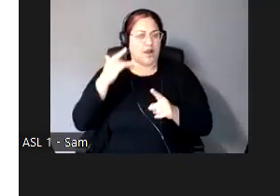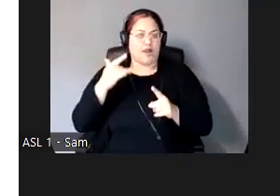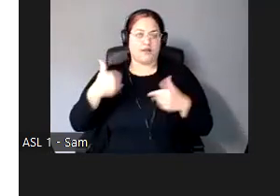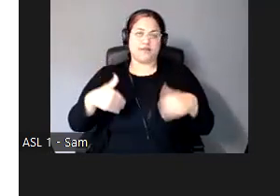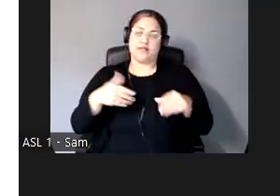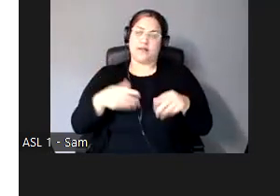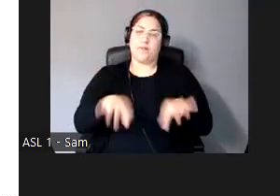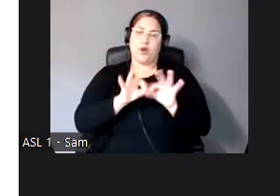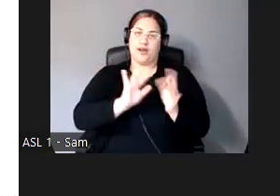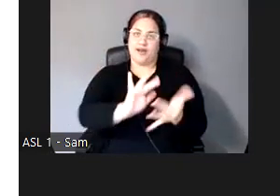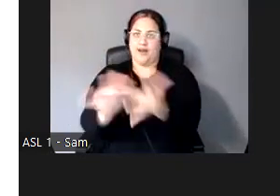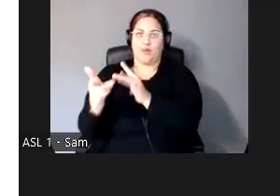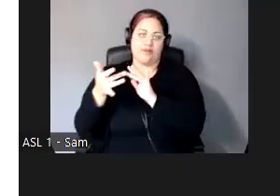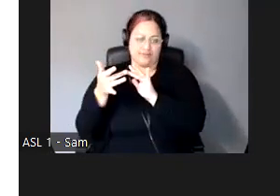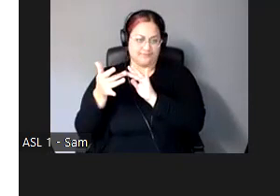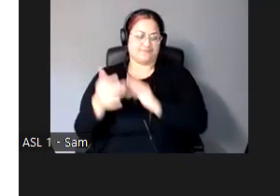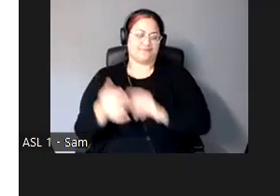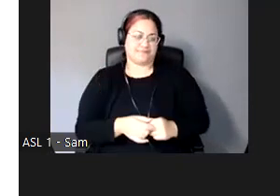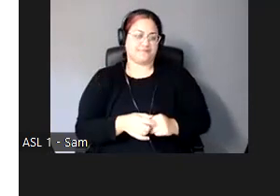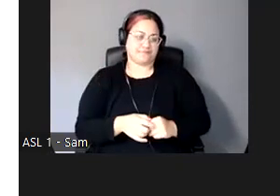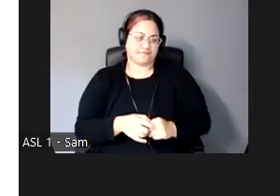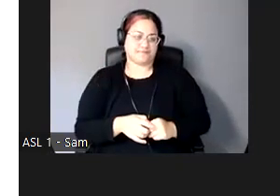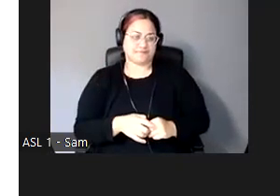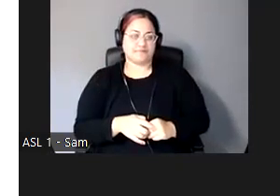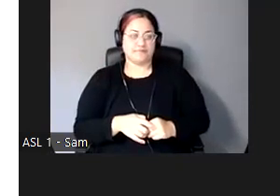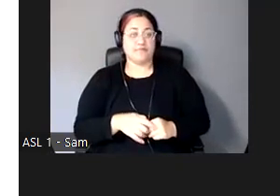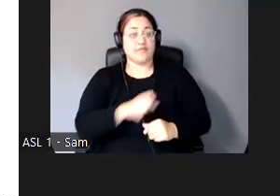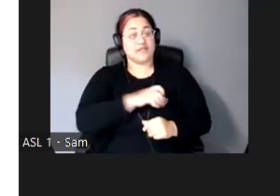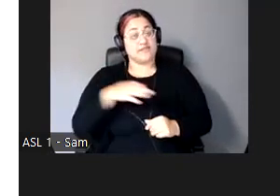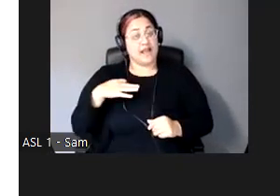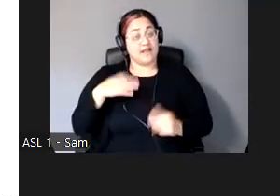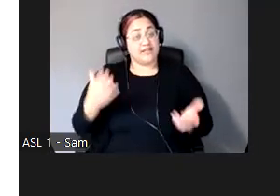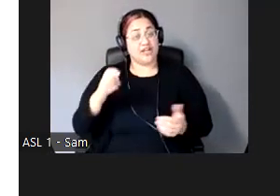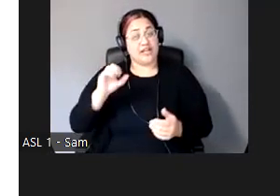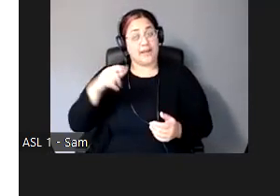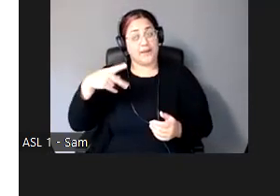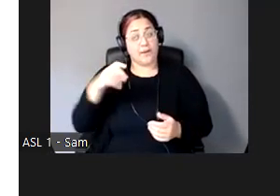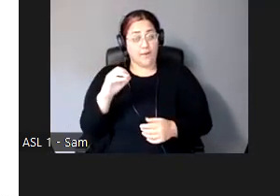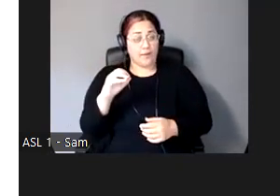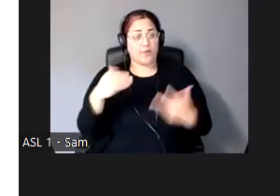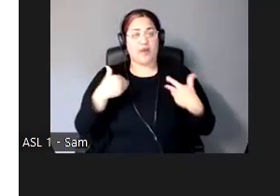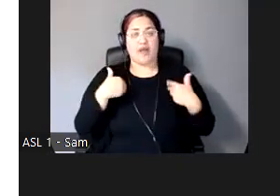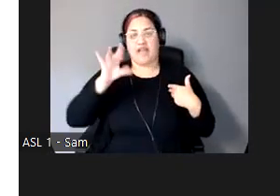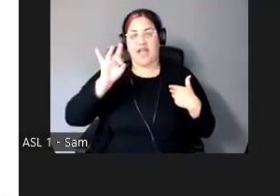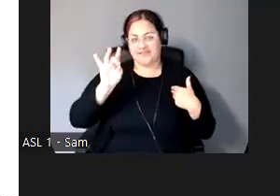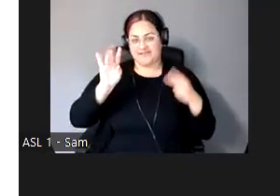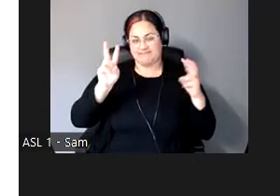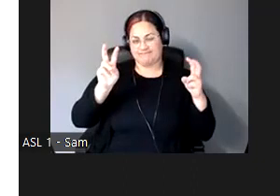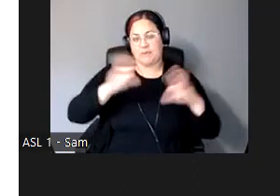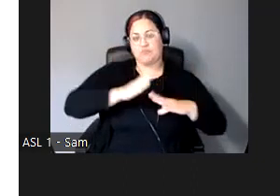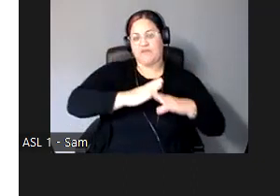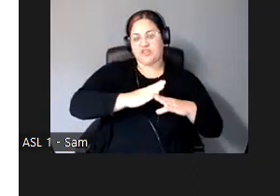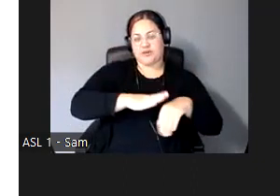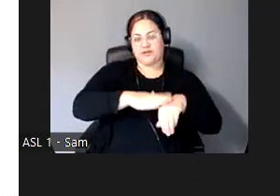Just a little bit about our staffing. We have a staff of 8 provincial consultants, a senior leadership, and we are